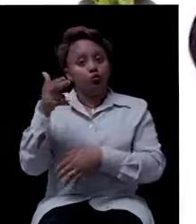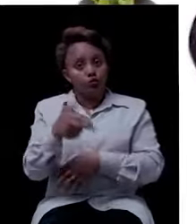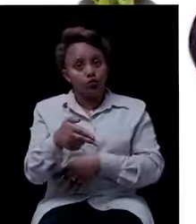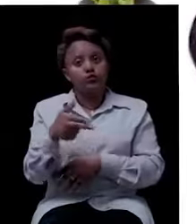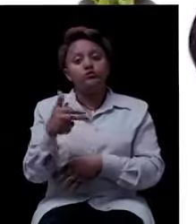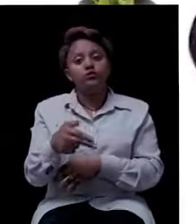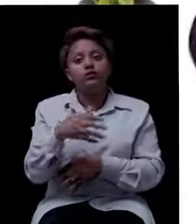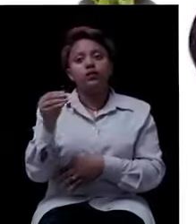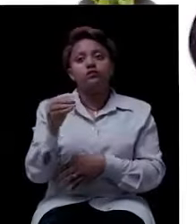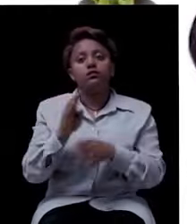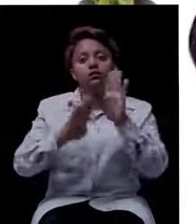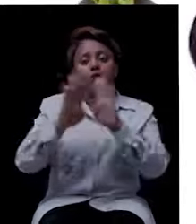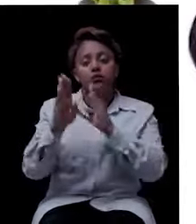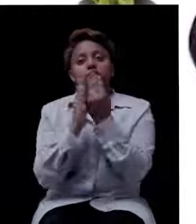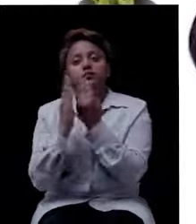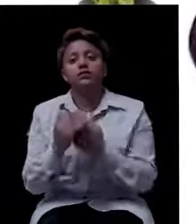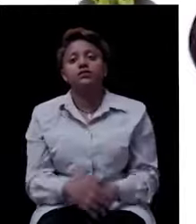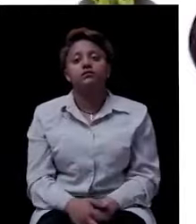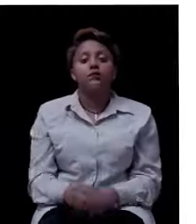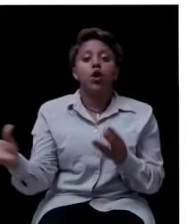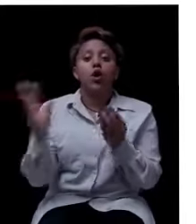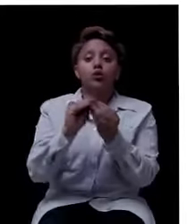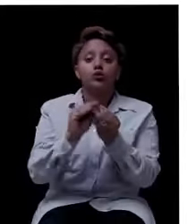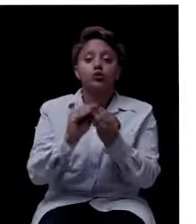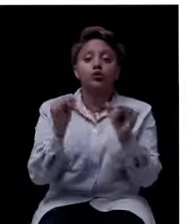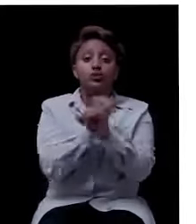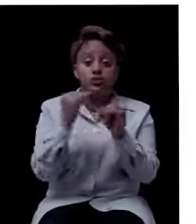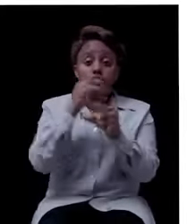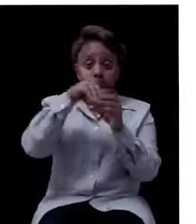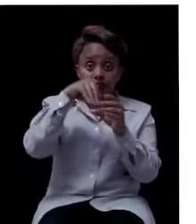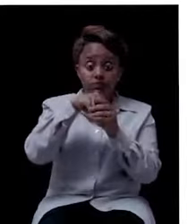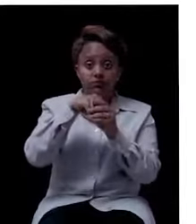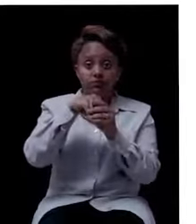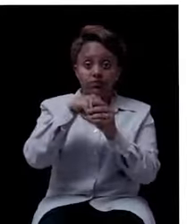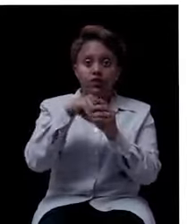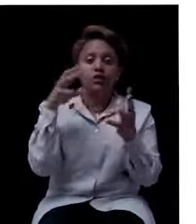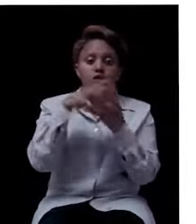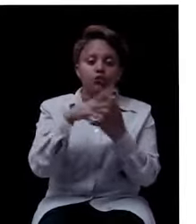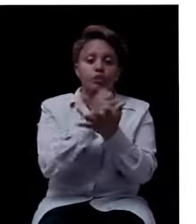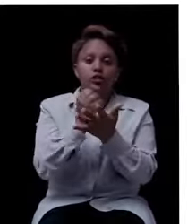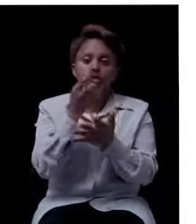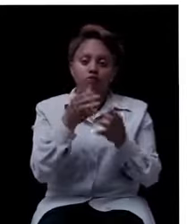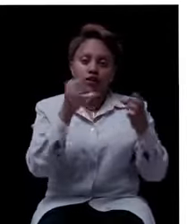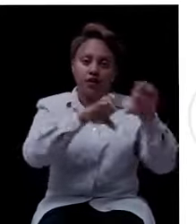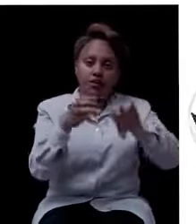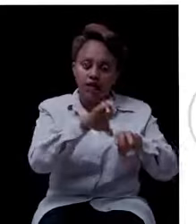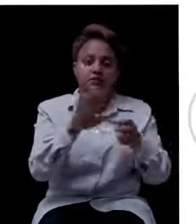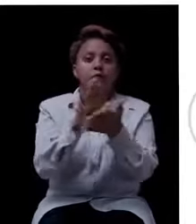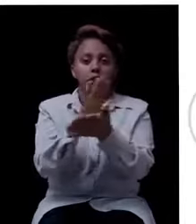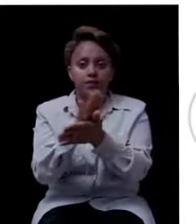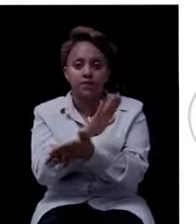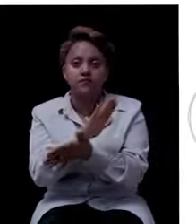biofuels, biological treatments. And also in industrial biotechnology, it includes a production of chemicals,